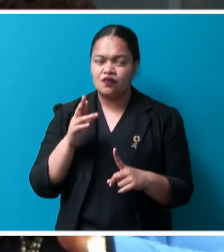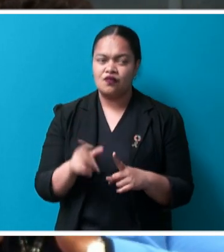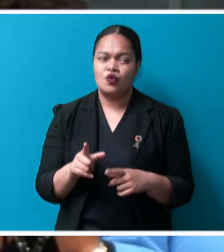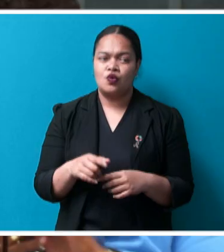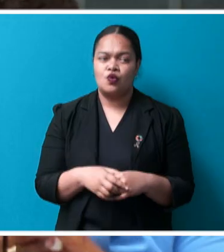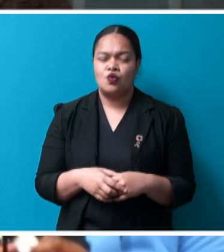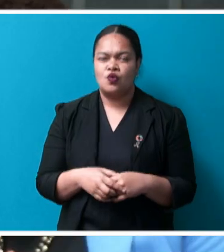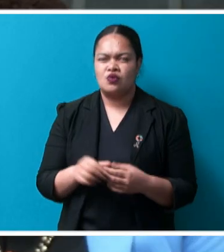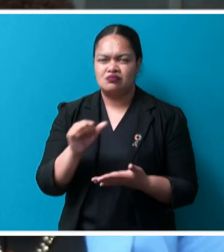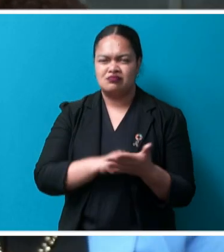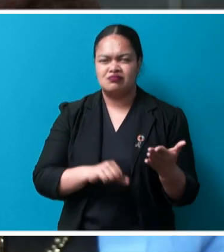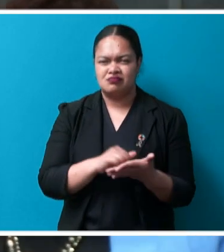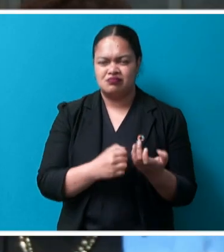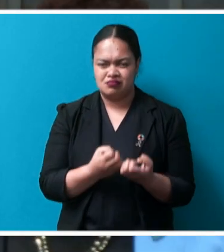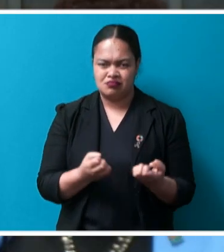biomedical supplies